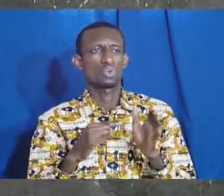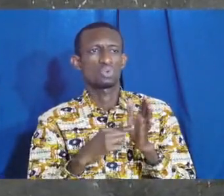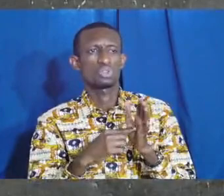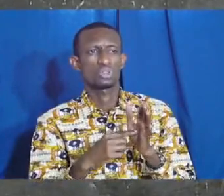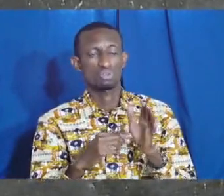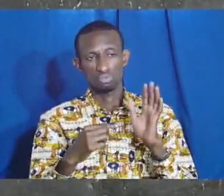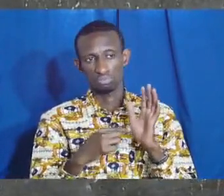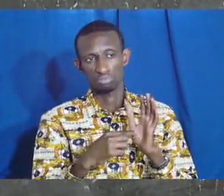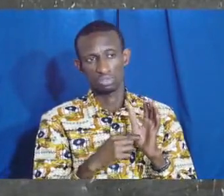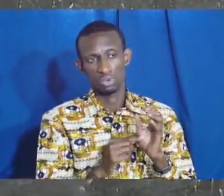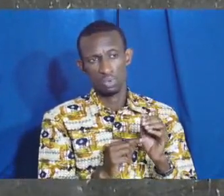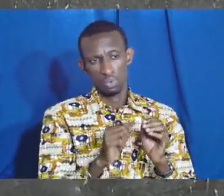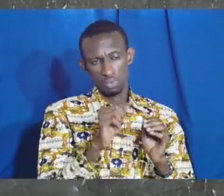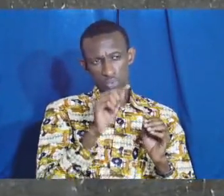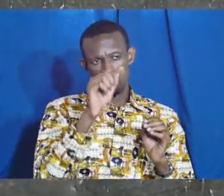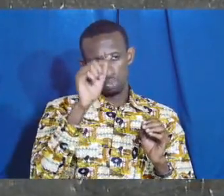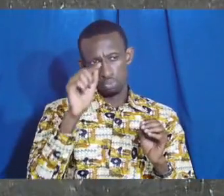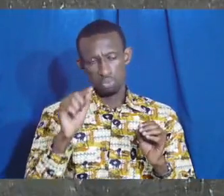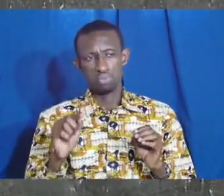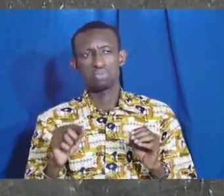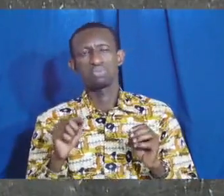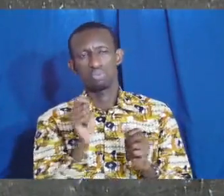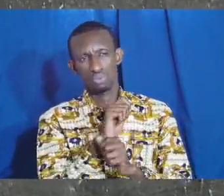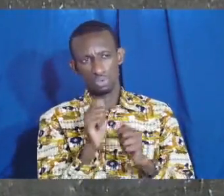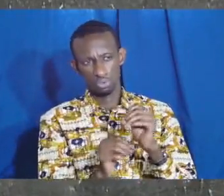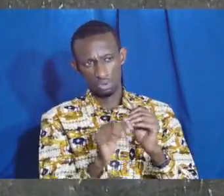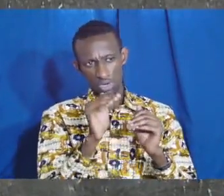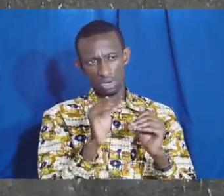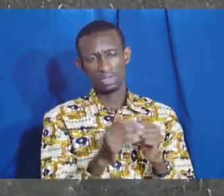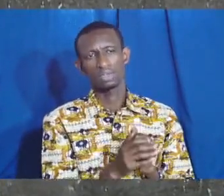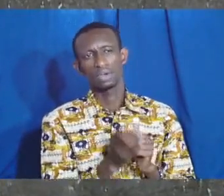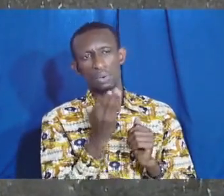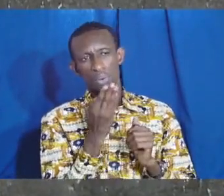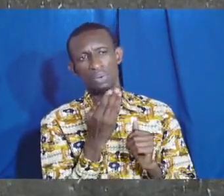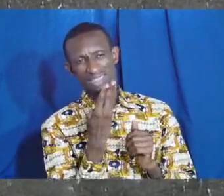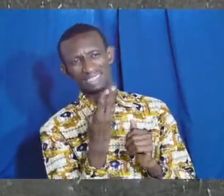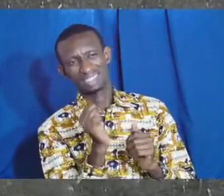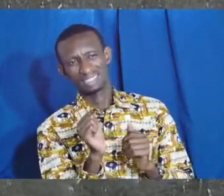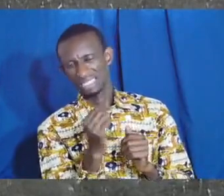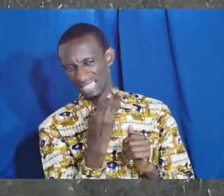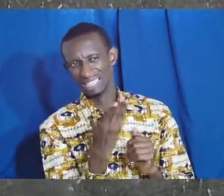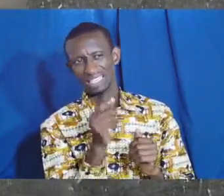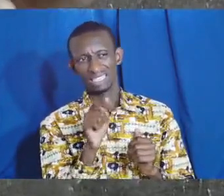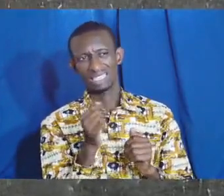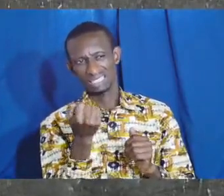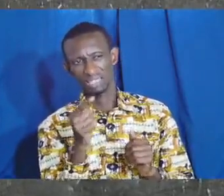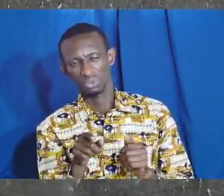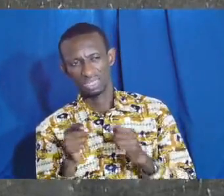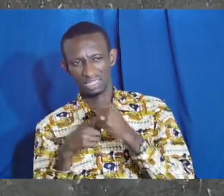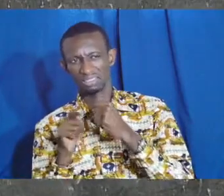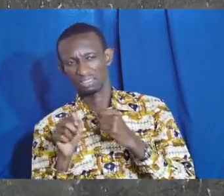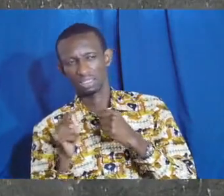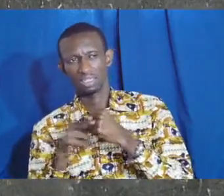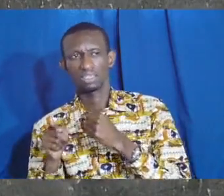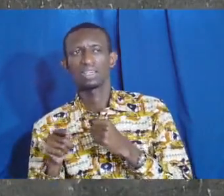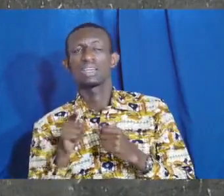amylase, which can perform its function from this supposed to be maybe 4, 5, 6, 7, 8, and above. You may